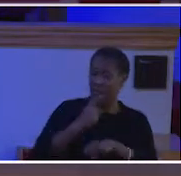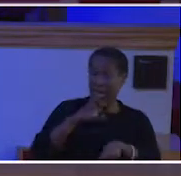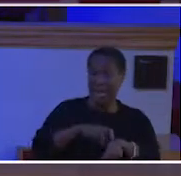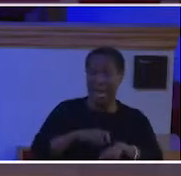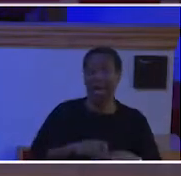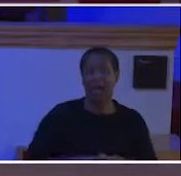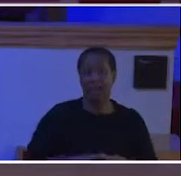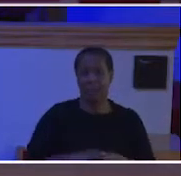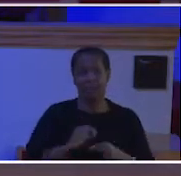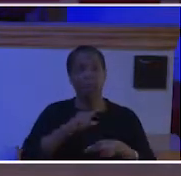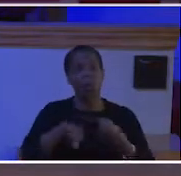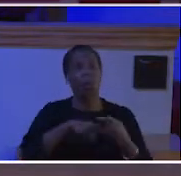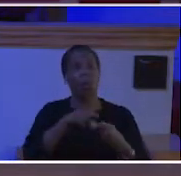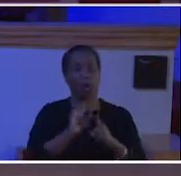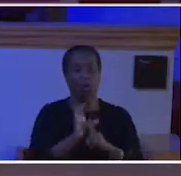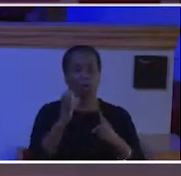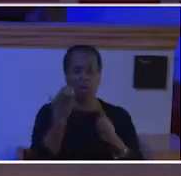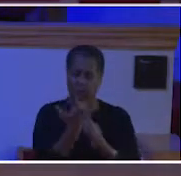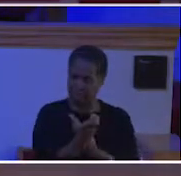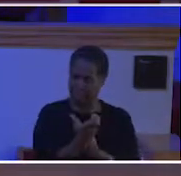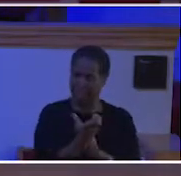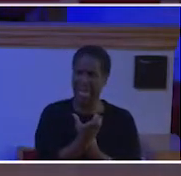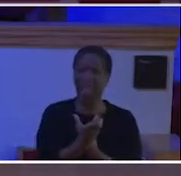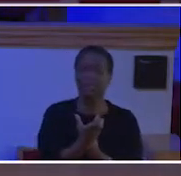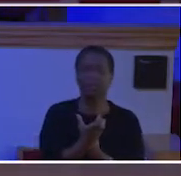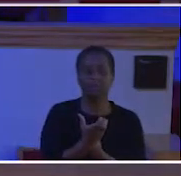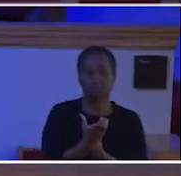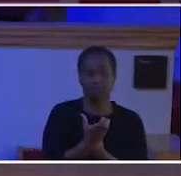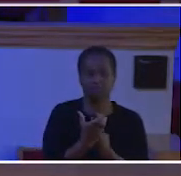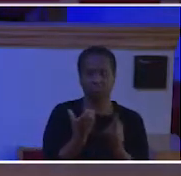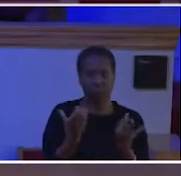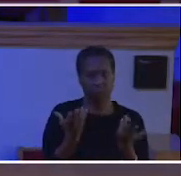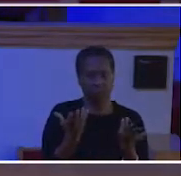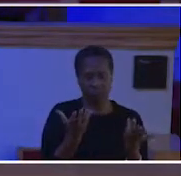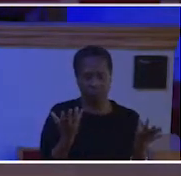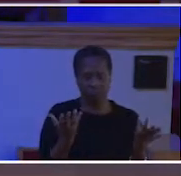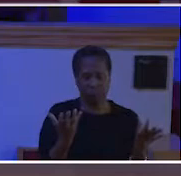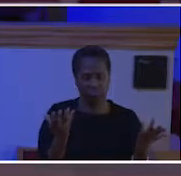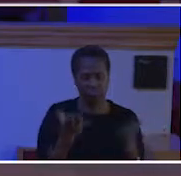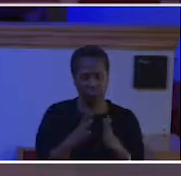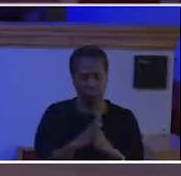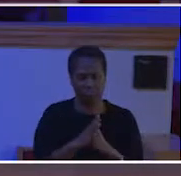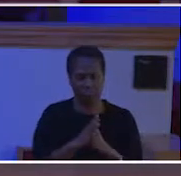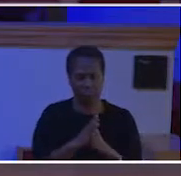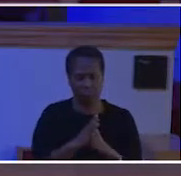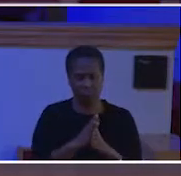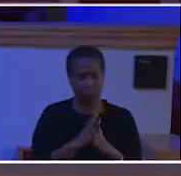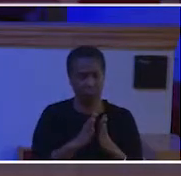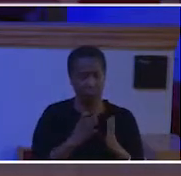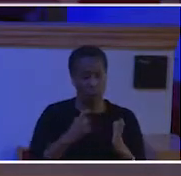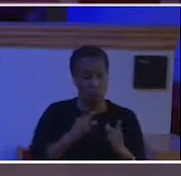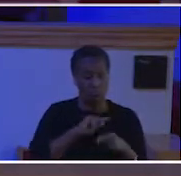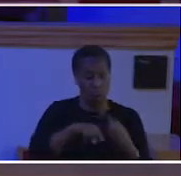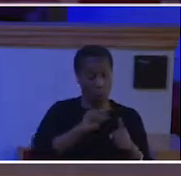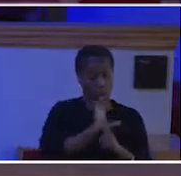when circumstances conspire to put us on God's time.